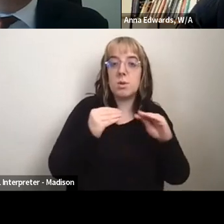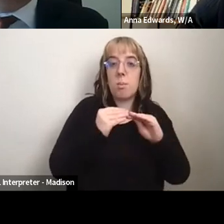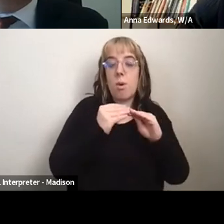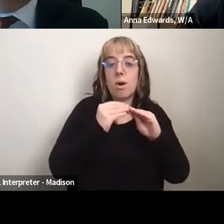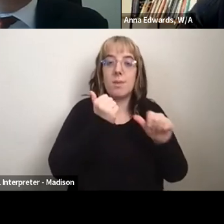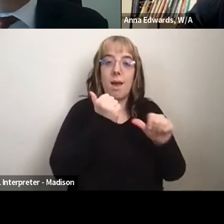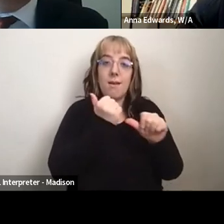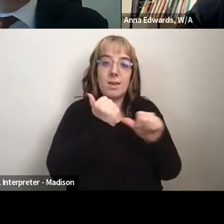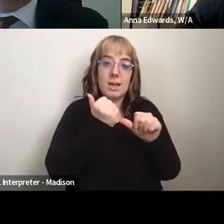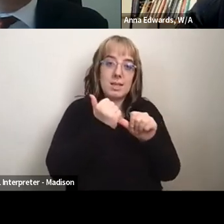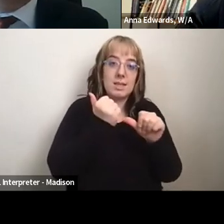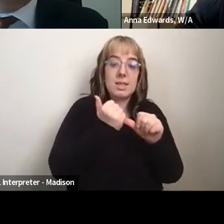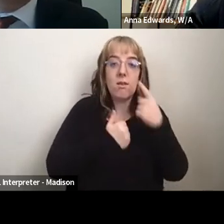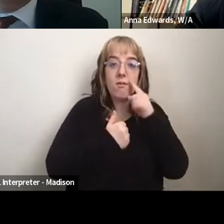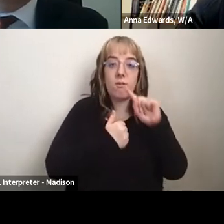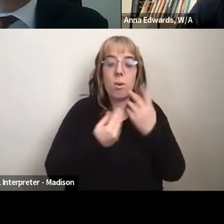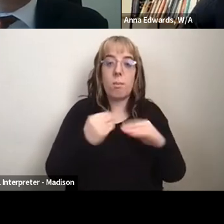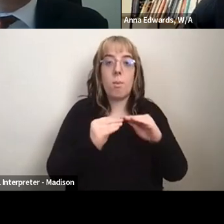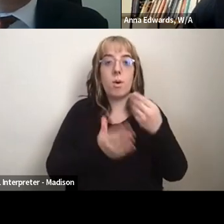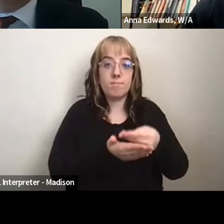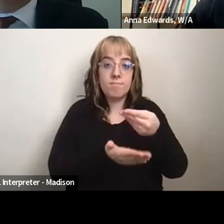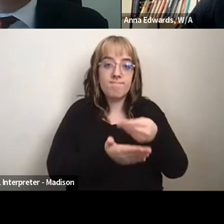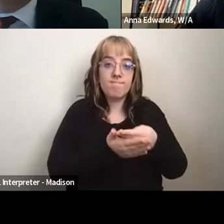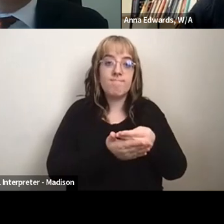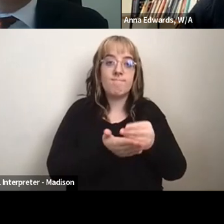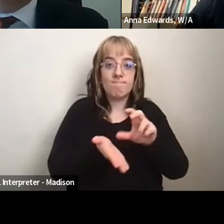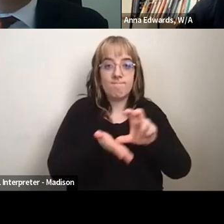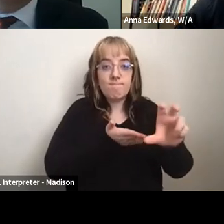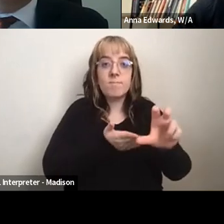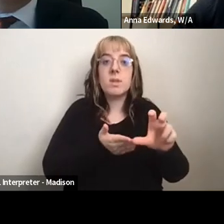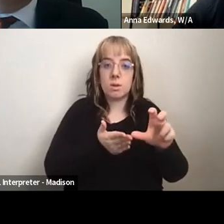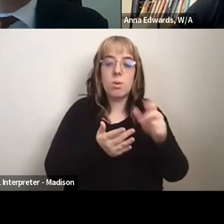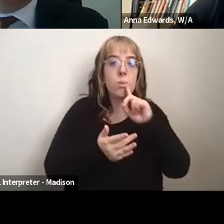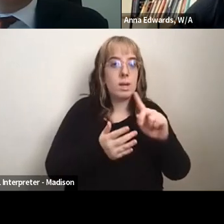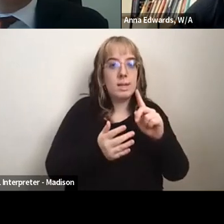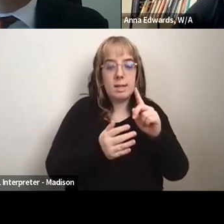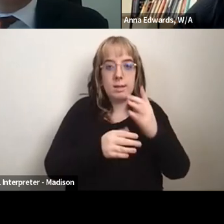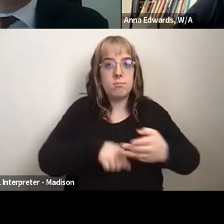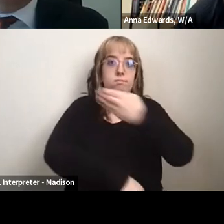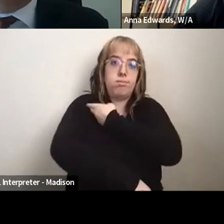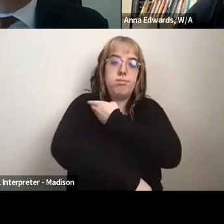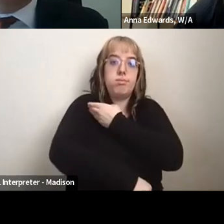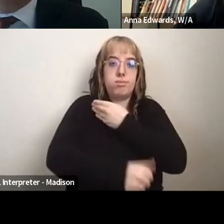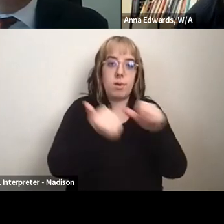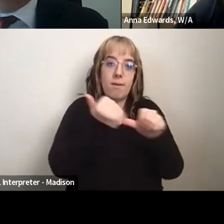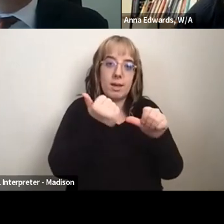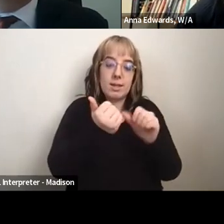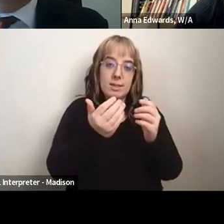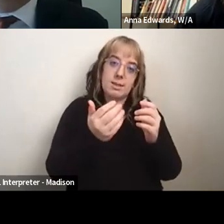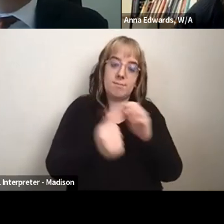for additional dollars. We've ramped up our advocacy efforts. That will continue.